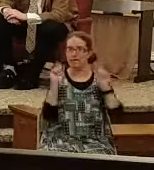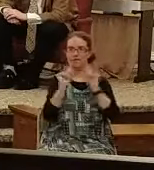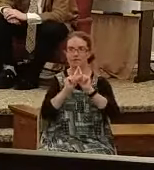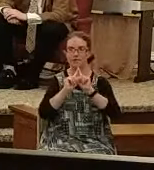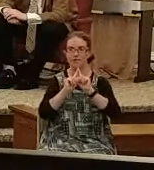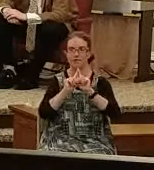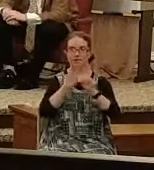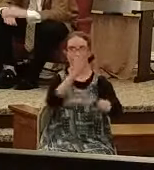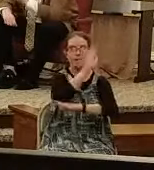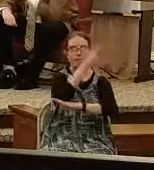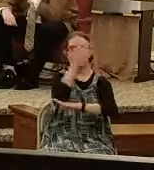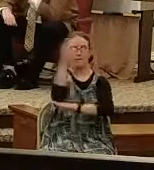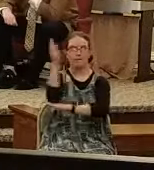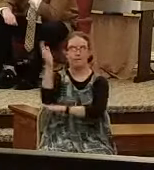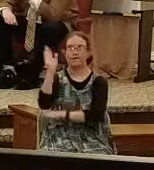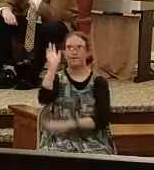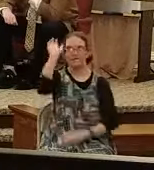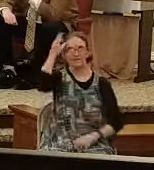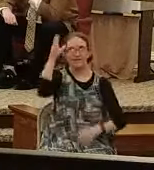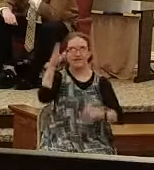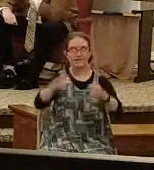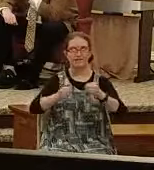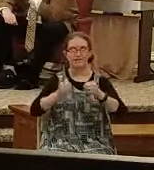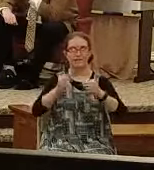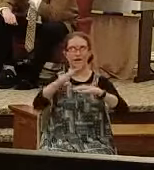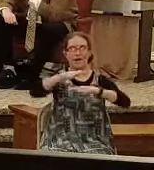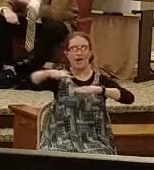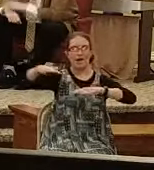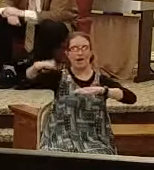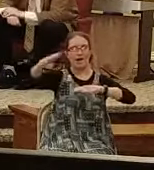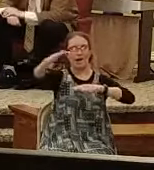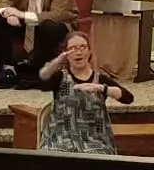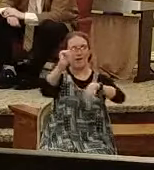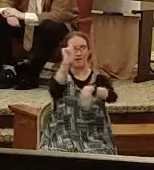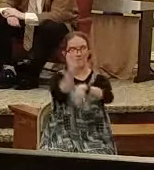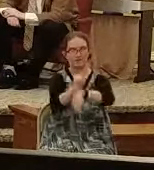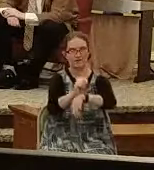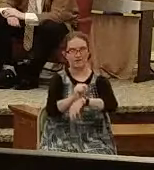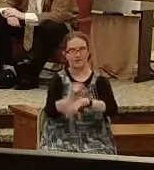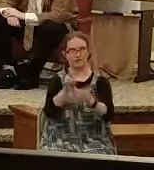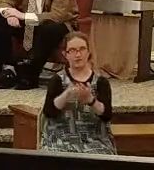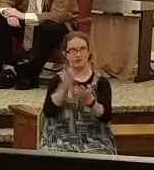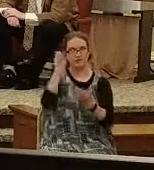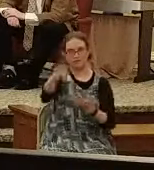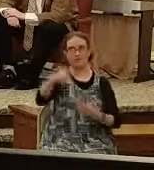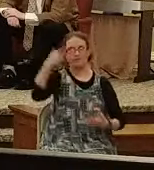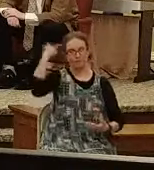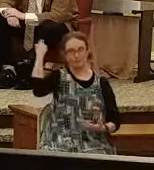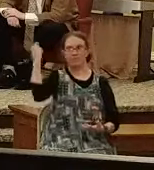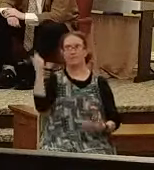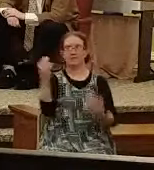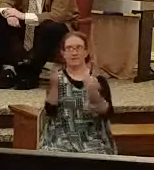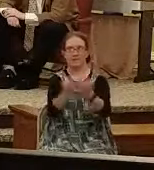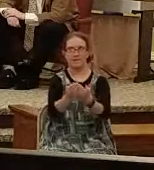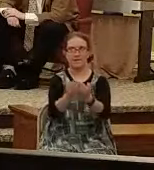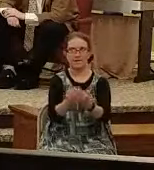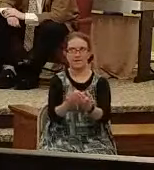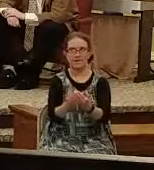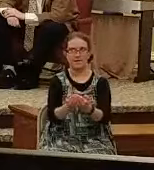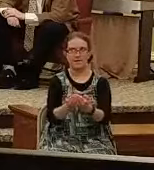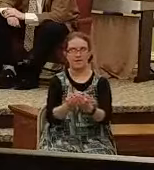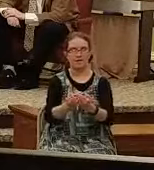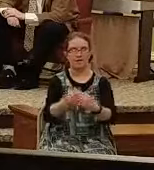in that wilderness. And the devil has taken him to a high point of the temple and told him, jump off and commit suicide. He's carried him out to